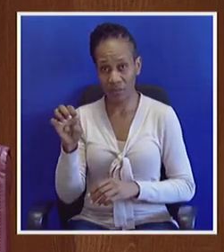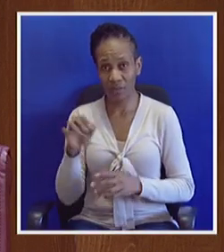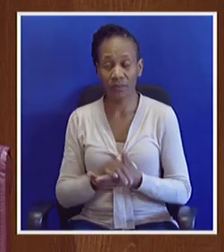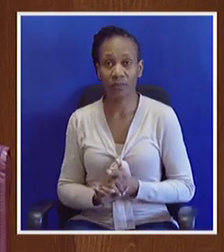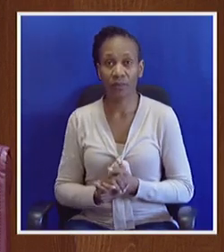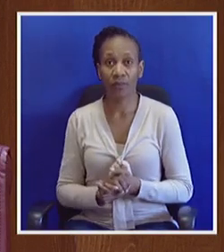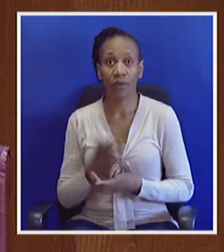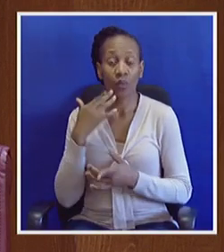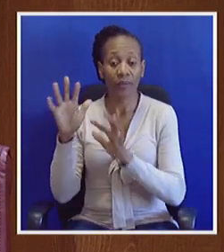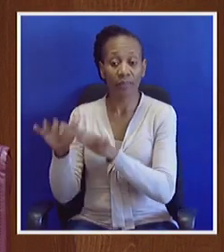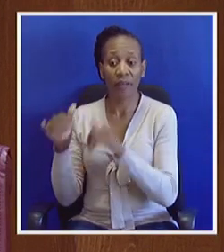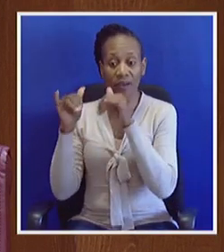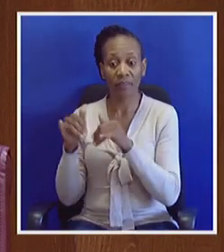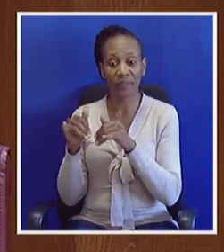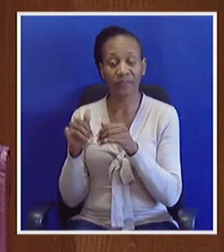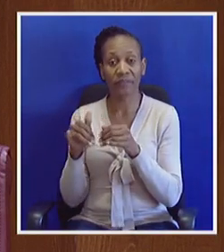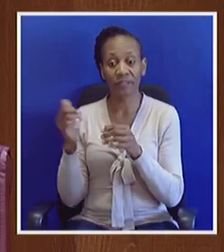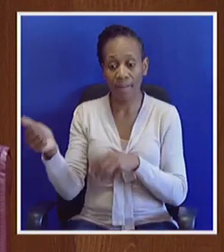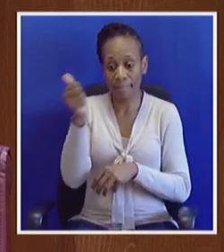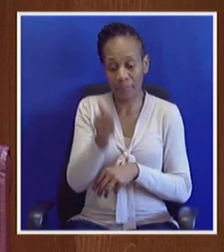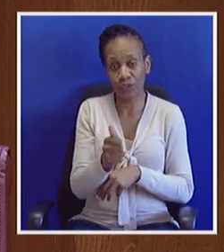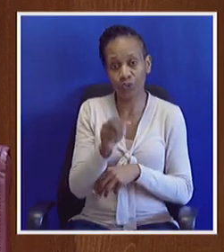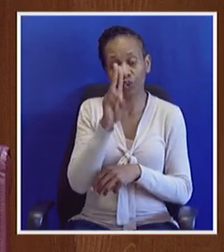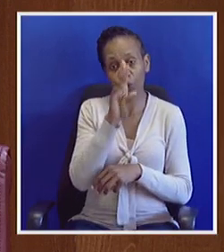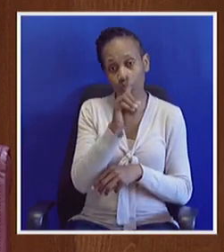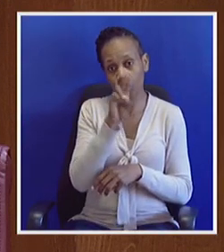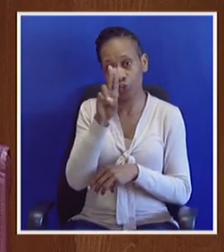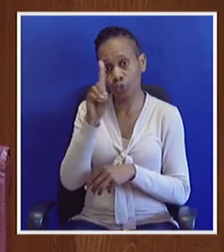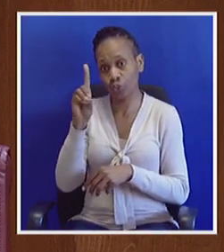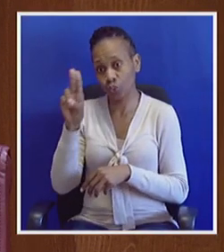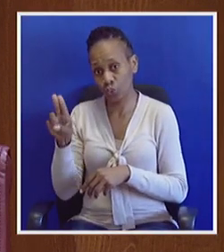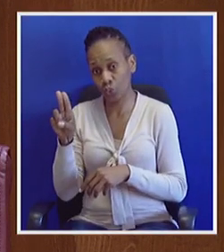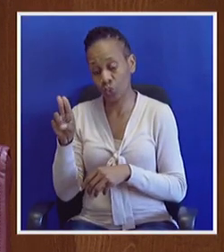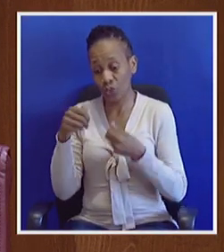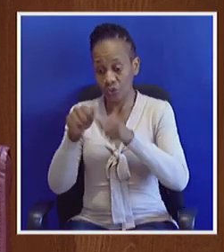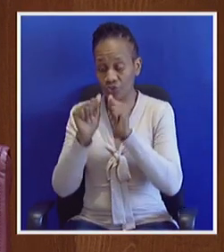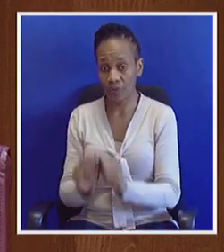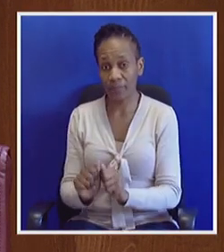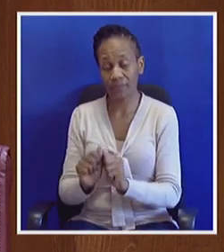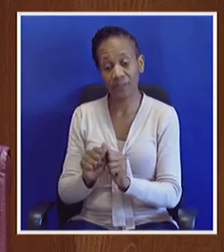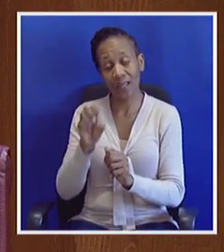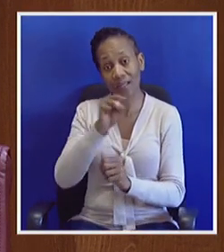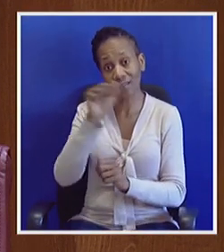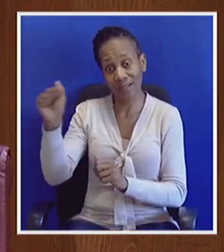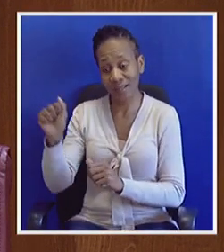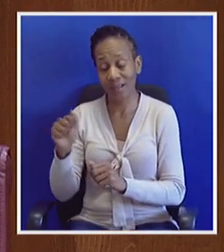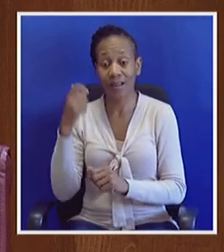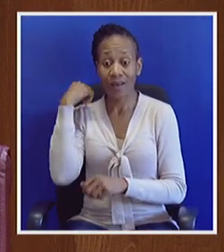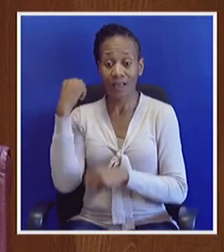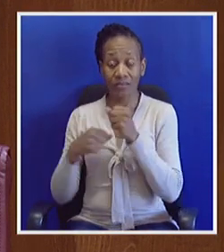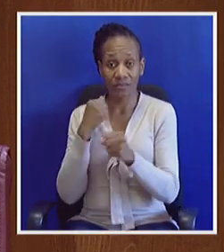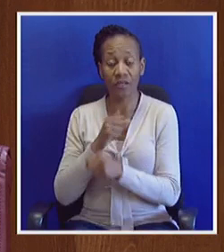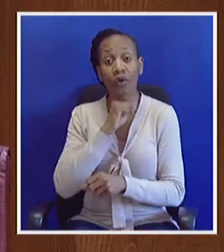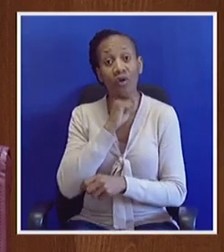cabinet reappointed Ms. Dudu Mnyeni, a chairperson of South SSA board, in August last year, it